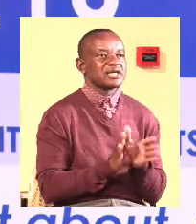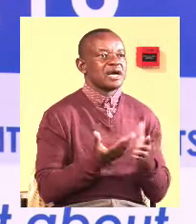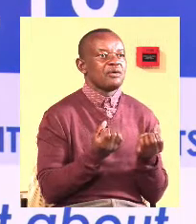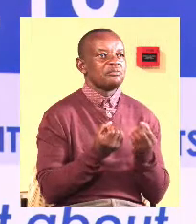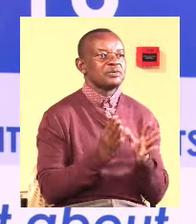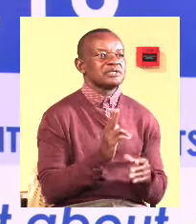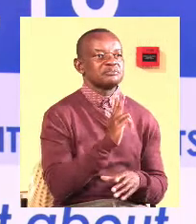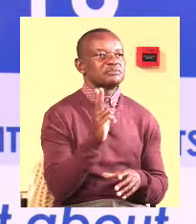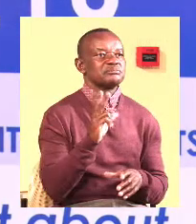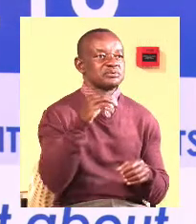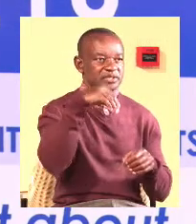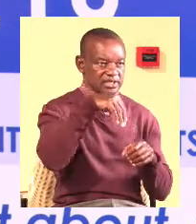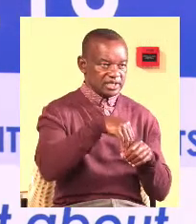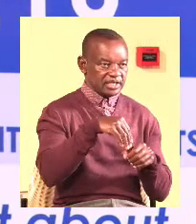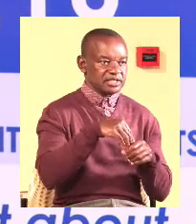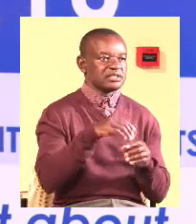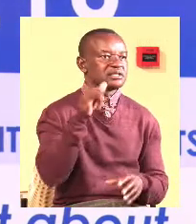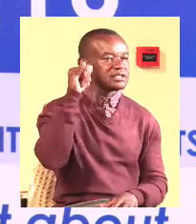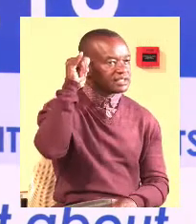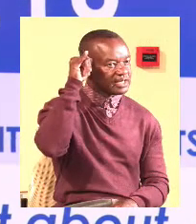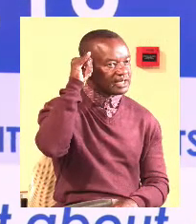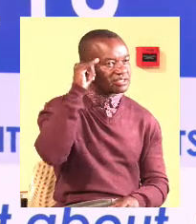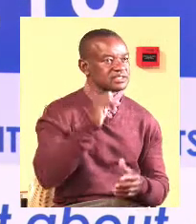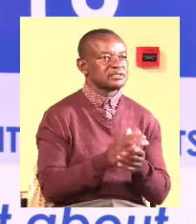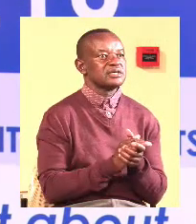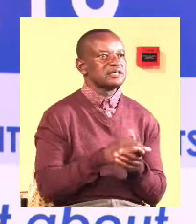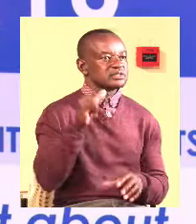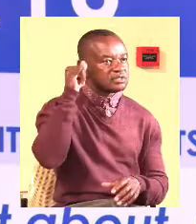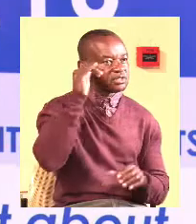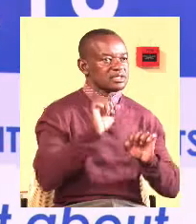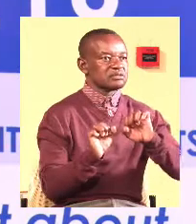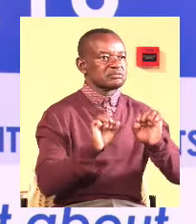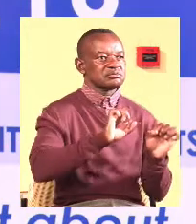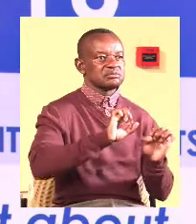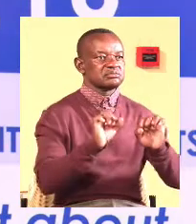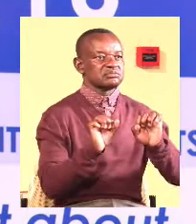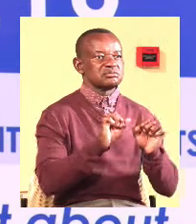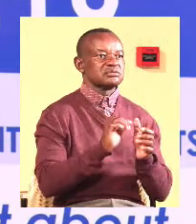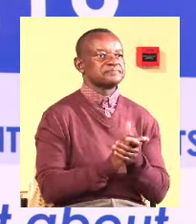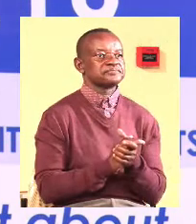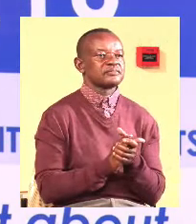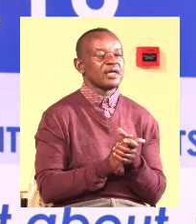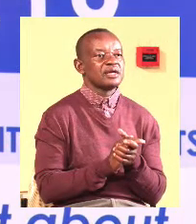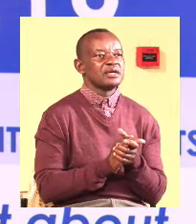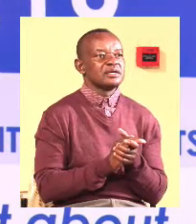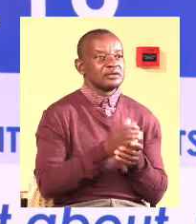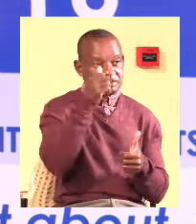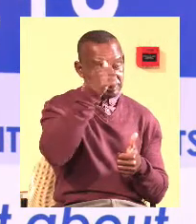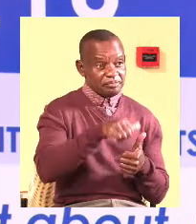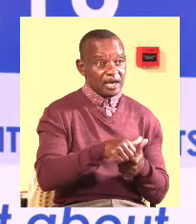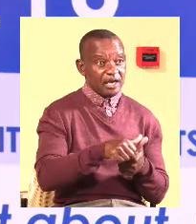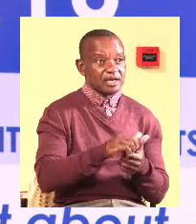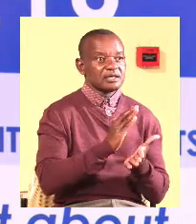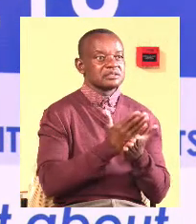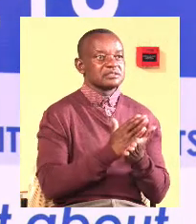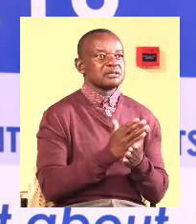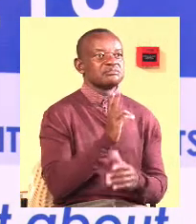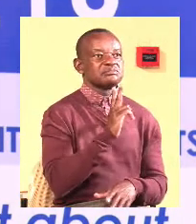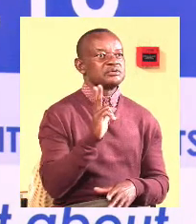especially the people that are into those that have to go to work but they don't have their own transport. Maybe